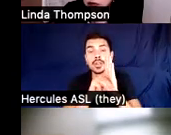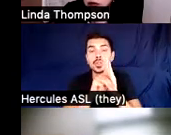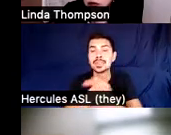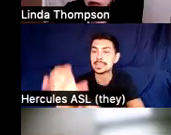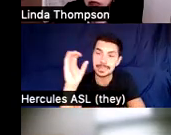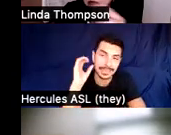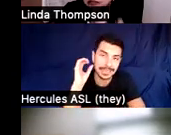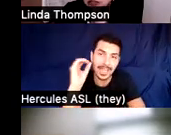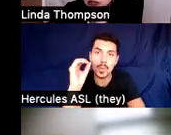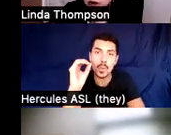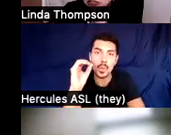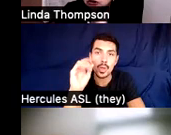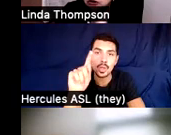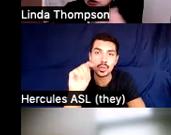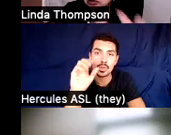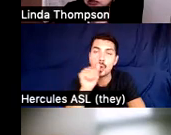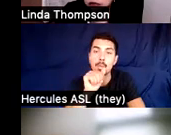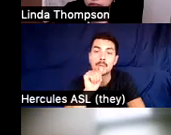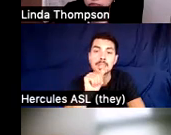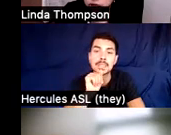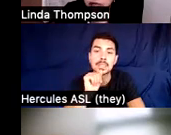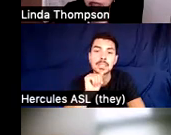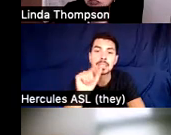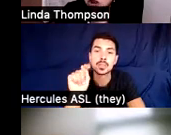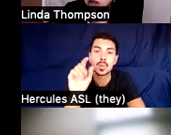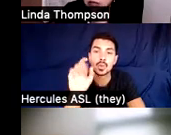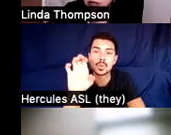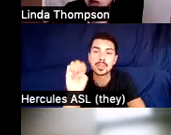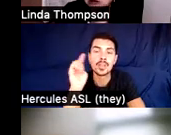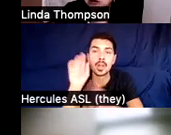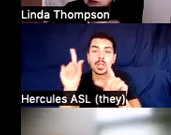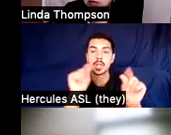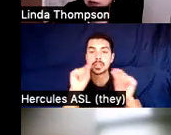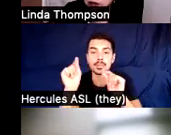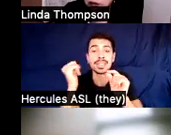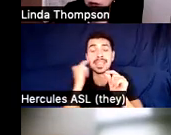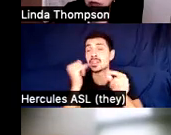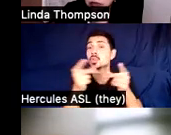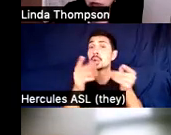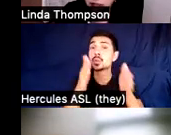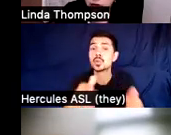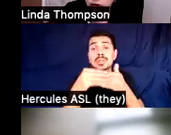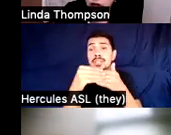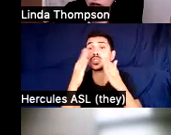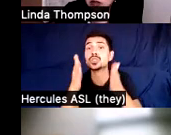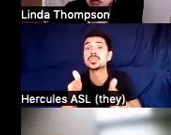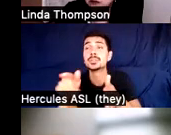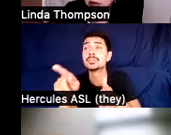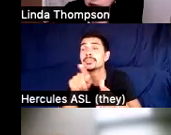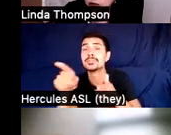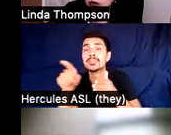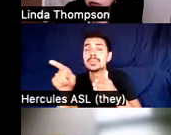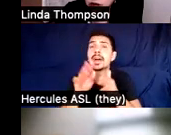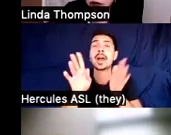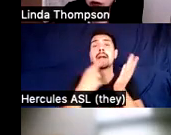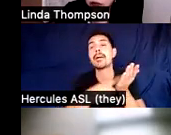gossip. If the director or the leadership is talking about people in the circle,